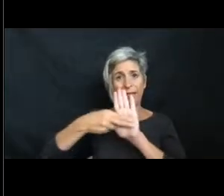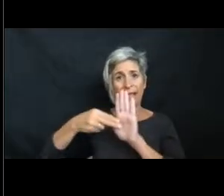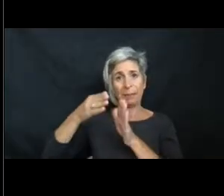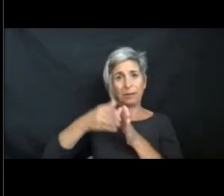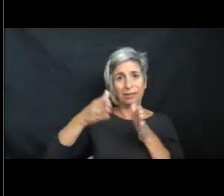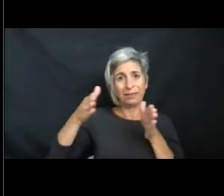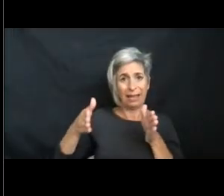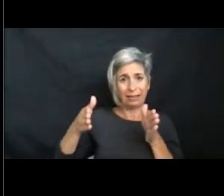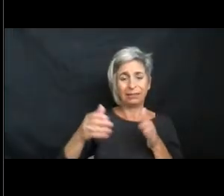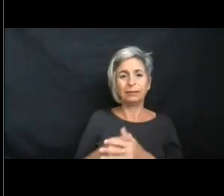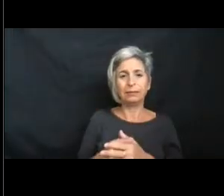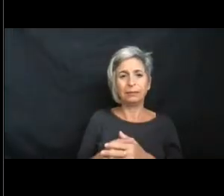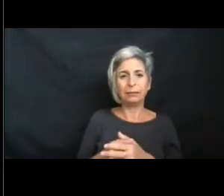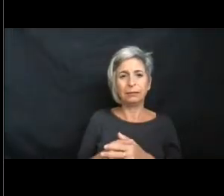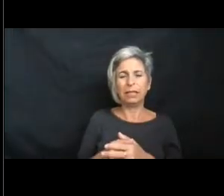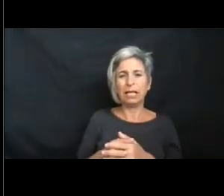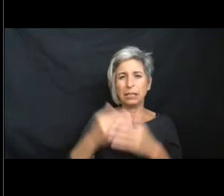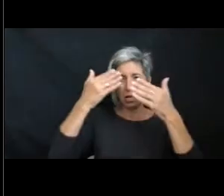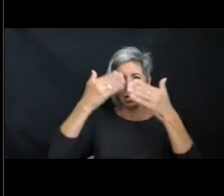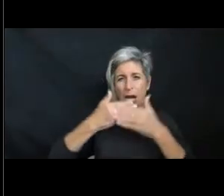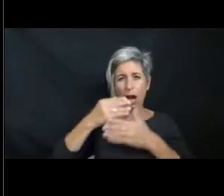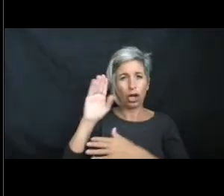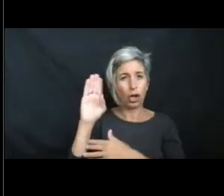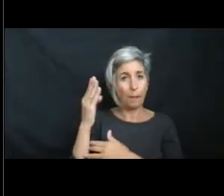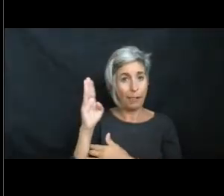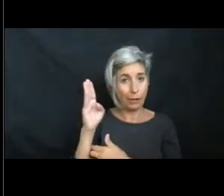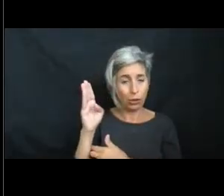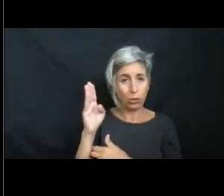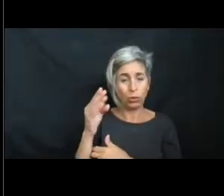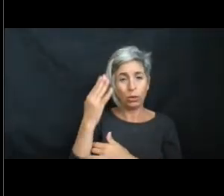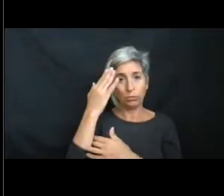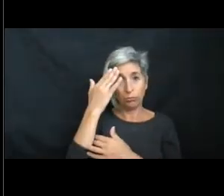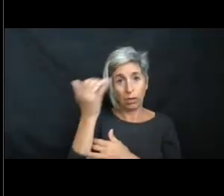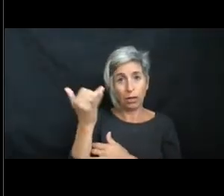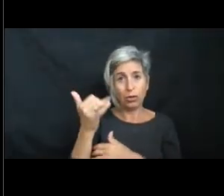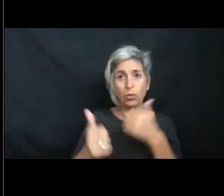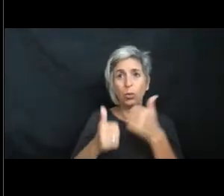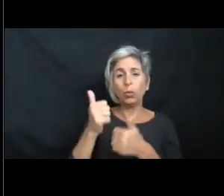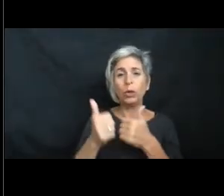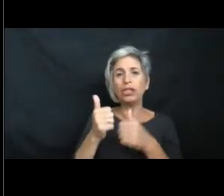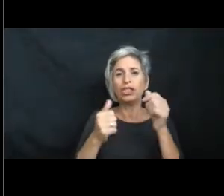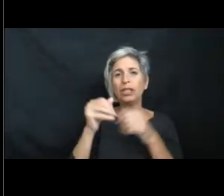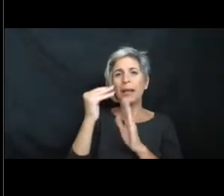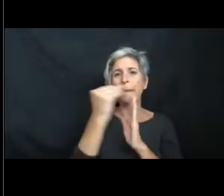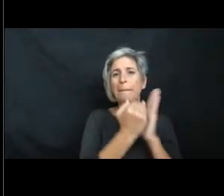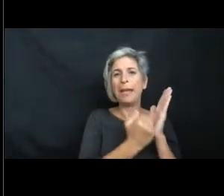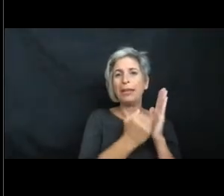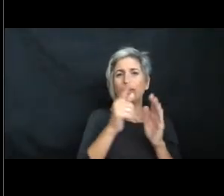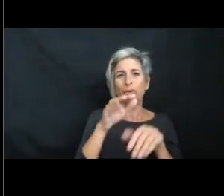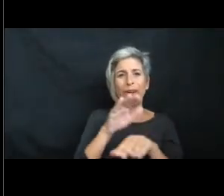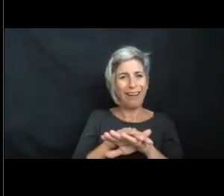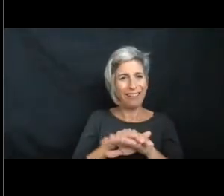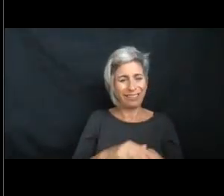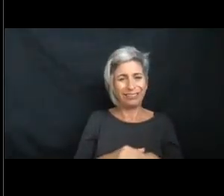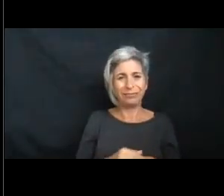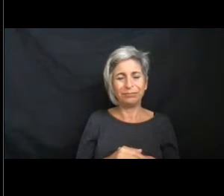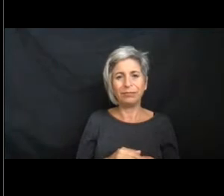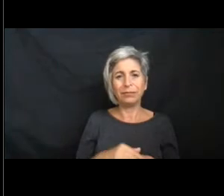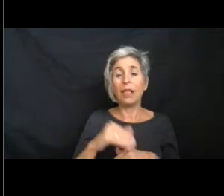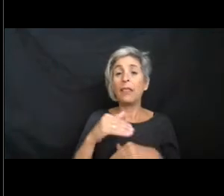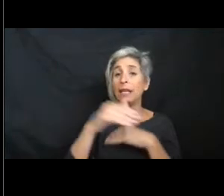so it's a darker tint of blue to tell you which one you're on. And so going on to the next page, once